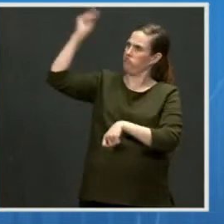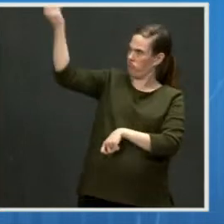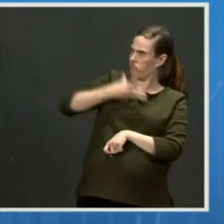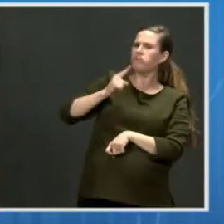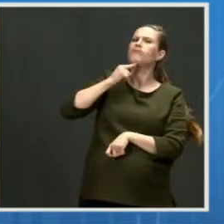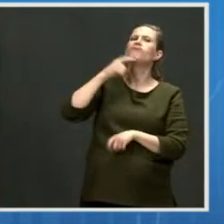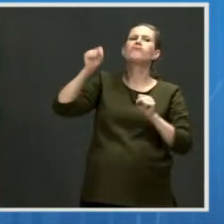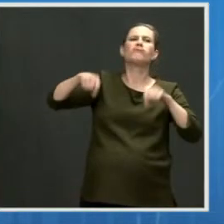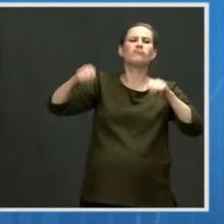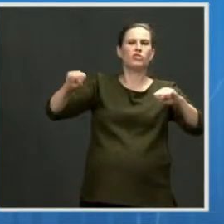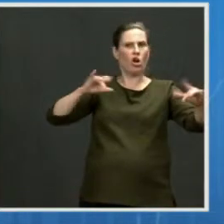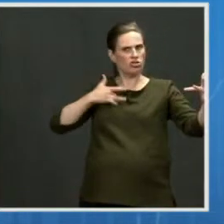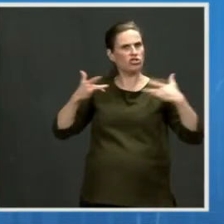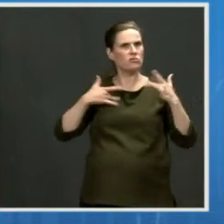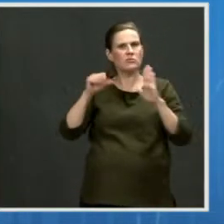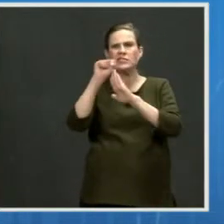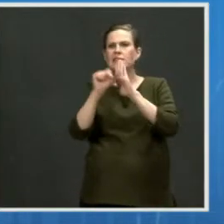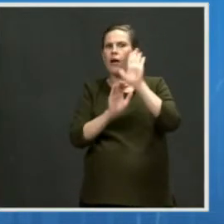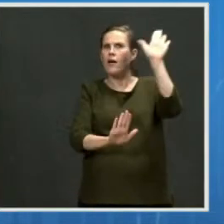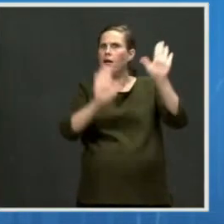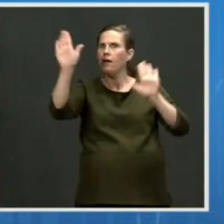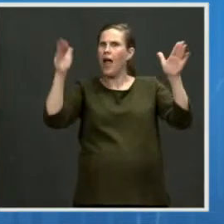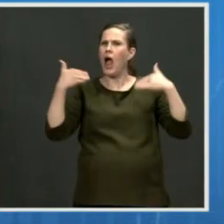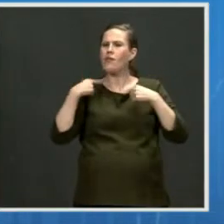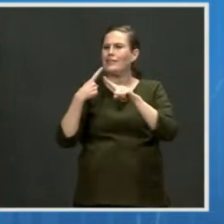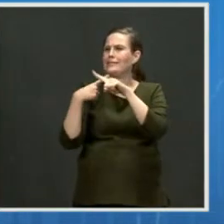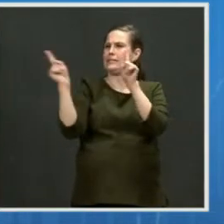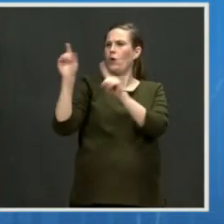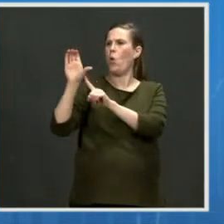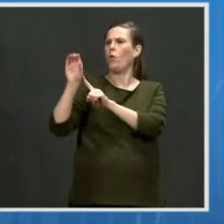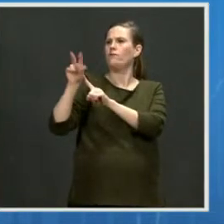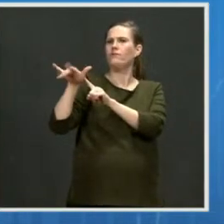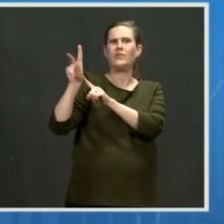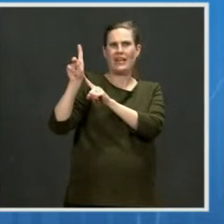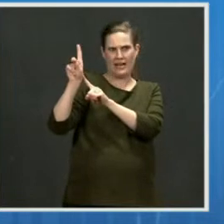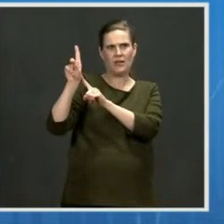the national tally of B1526 cases so far?